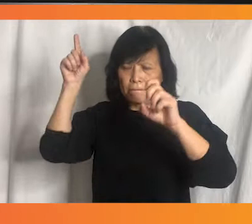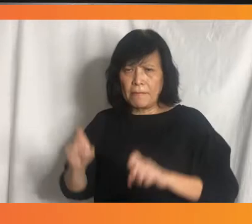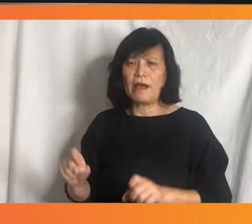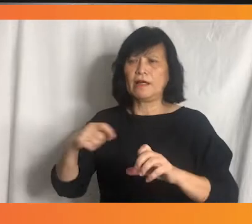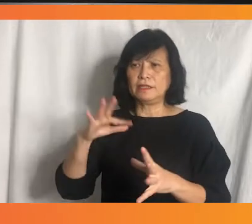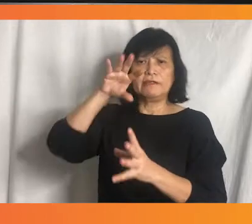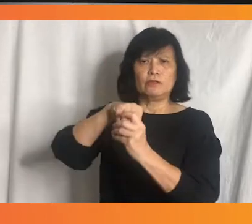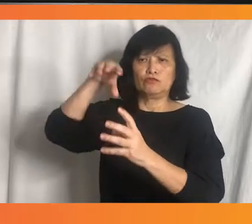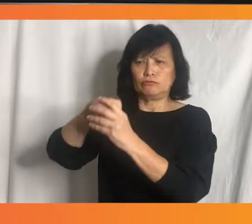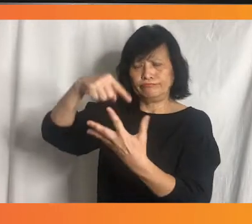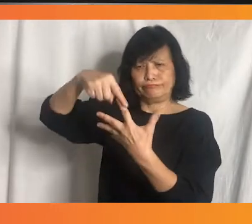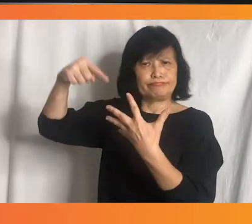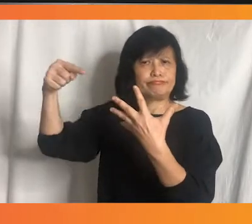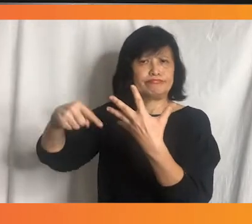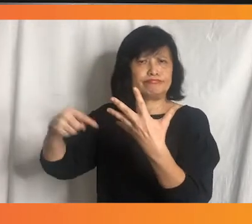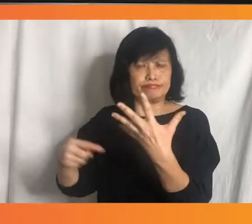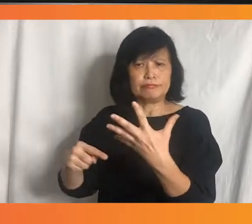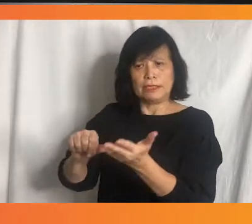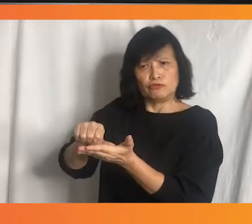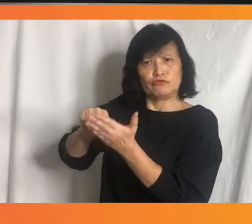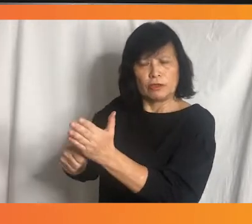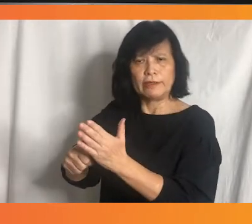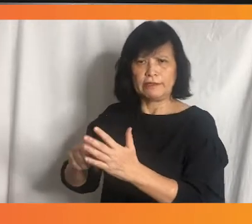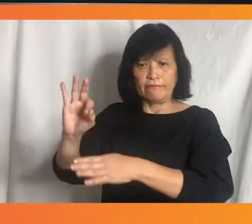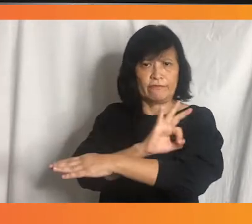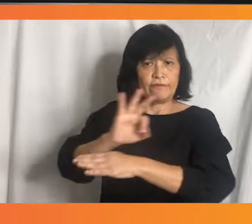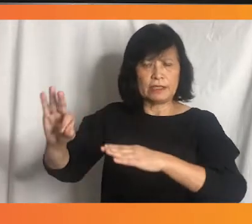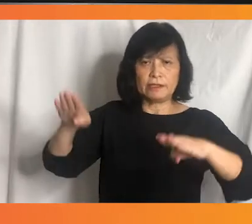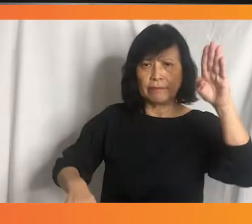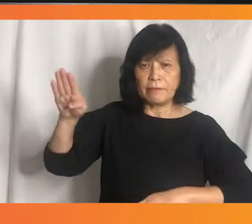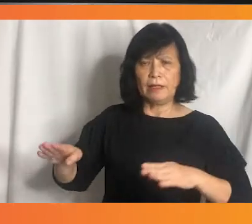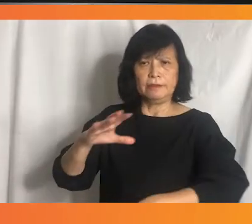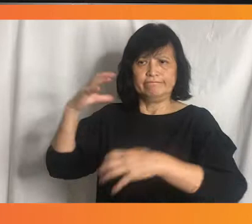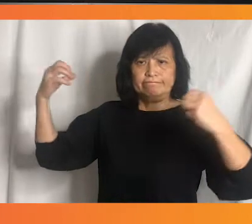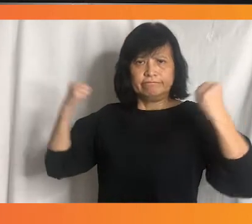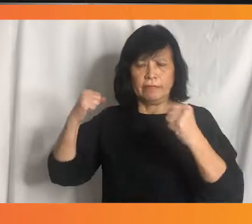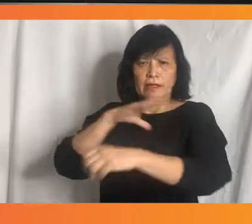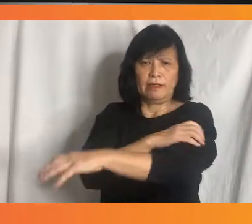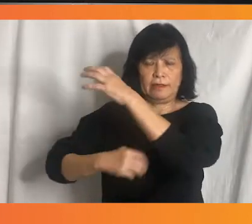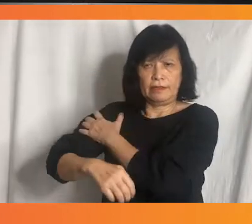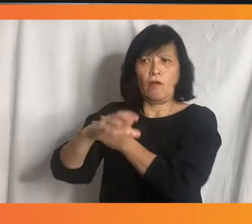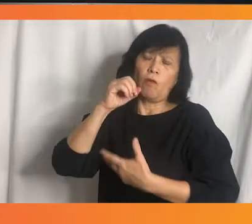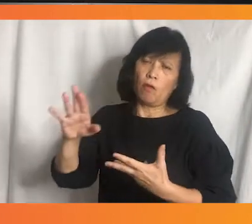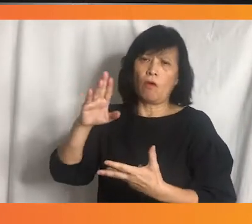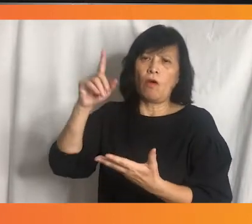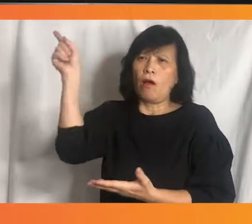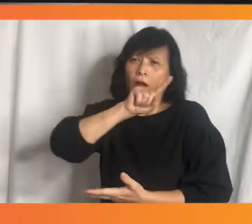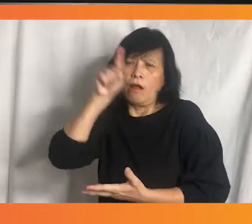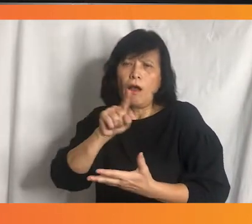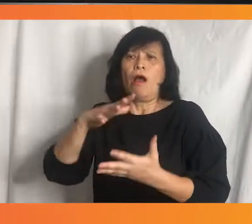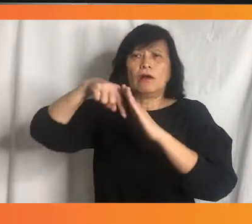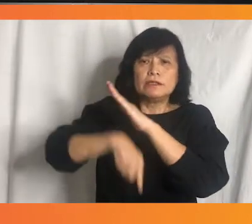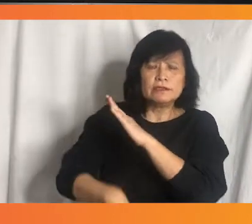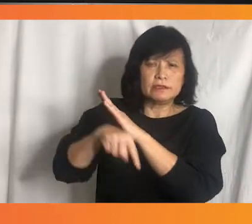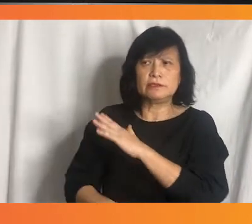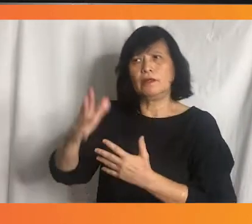multi-component physical activity that emphasizes functional balance, strength training at moderate or greater intensity on 3 or